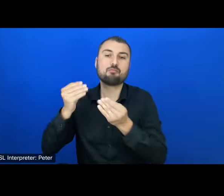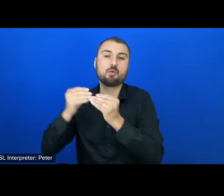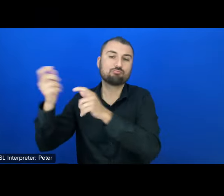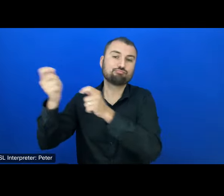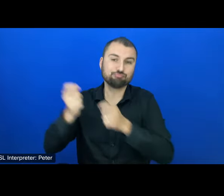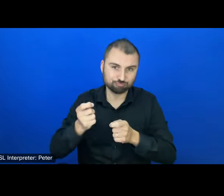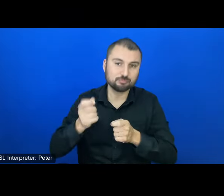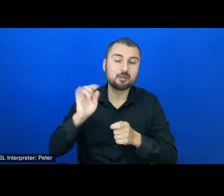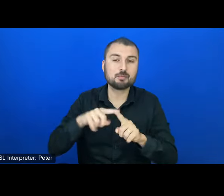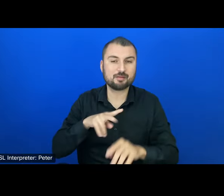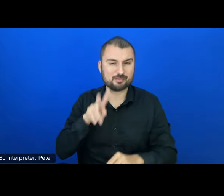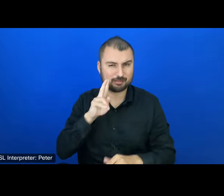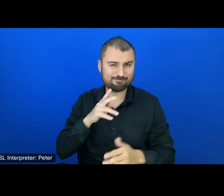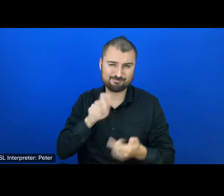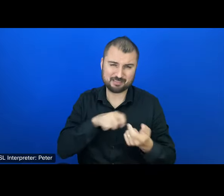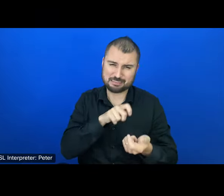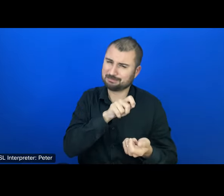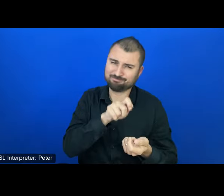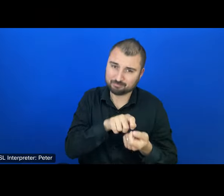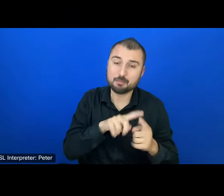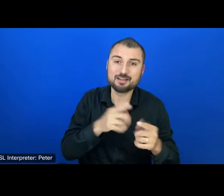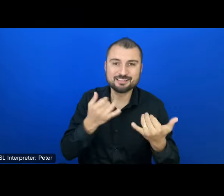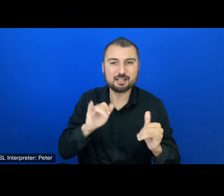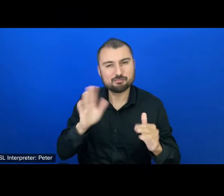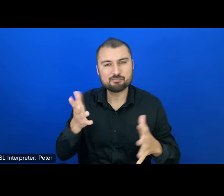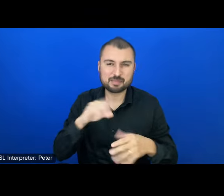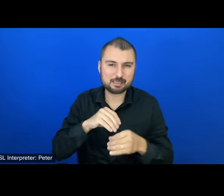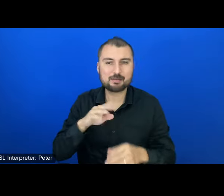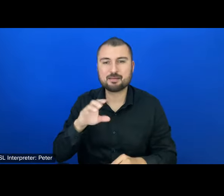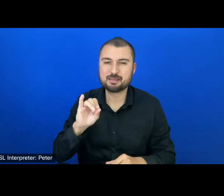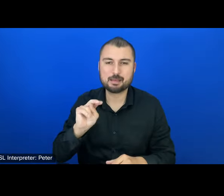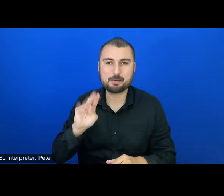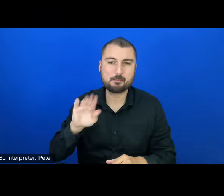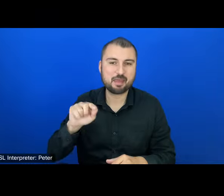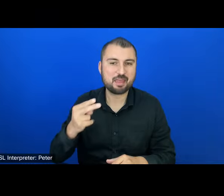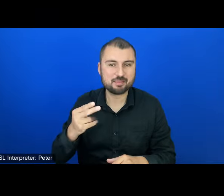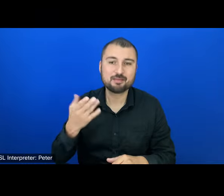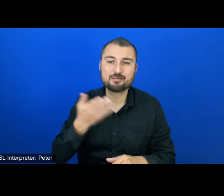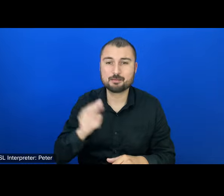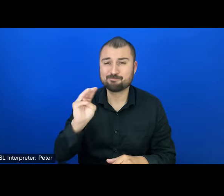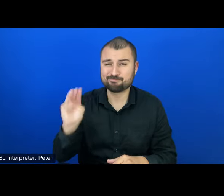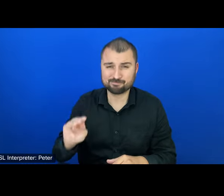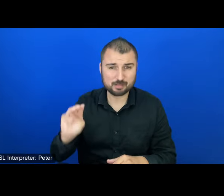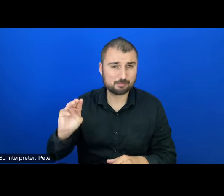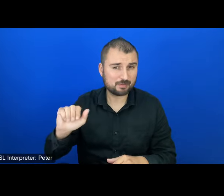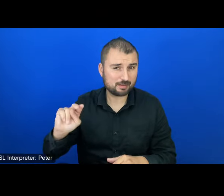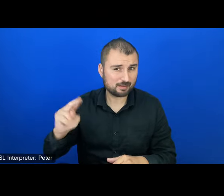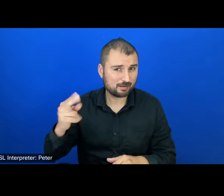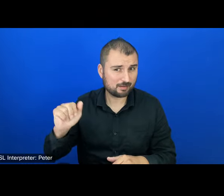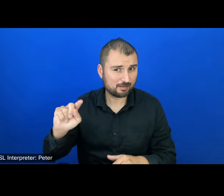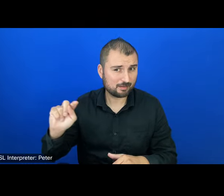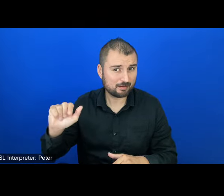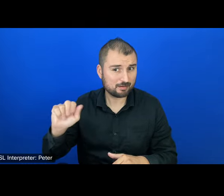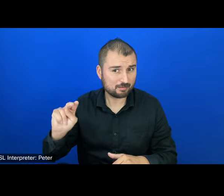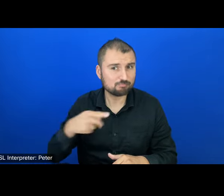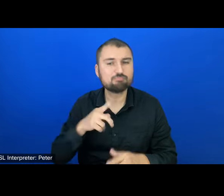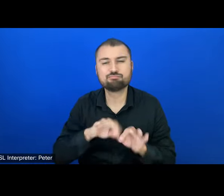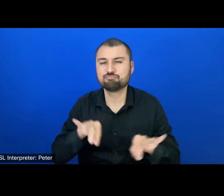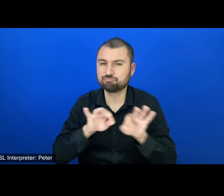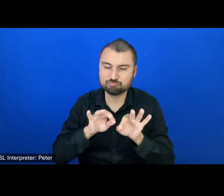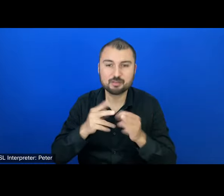that is somewhat on the level of NBAF in Manhattan. These are significant facilities that often have large training